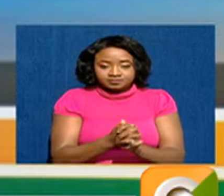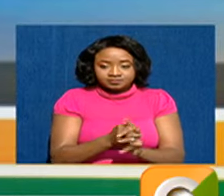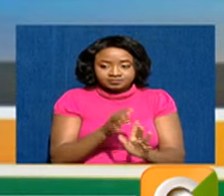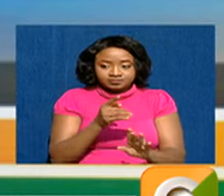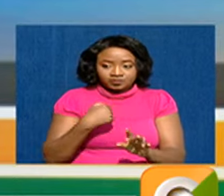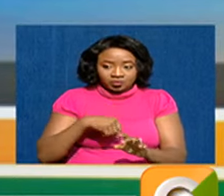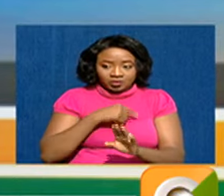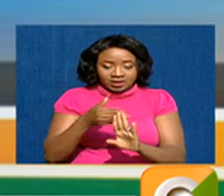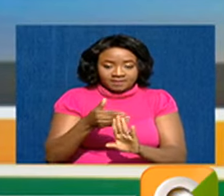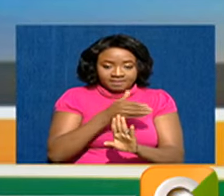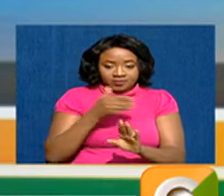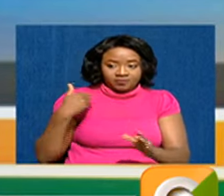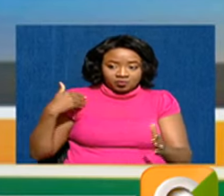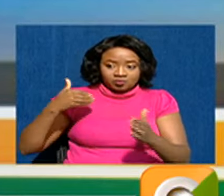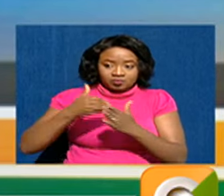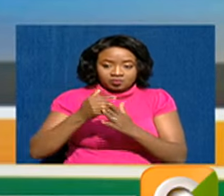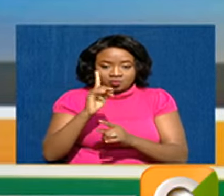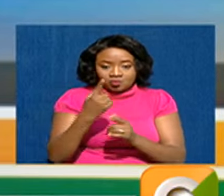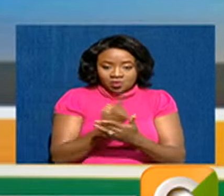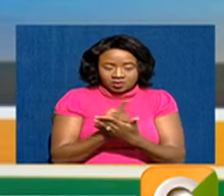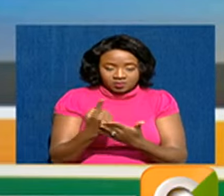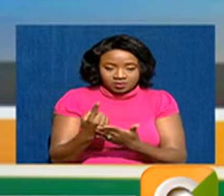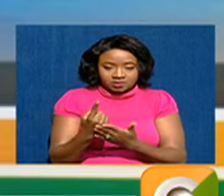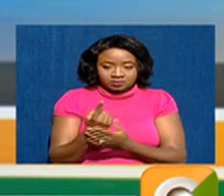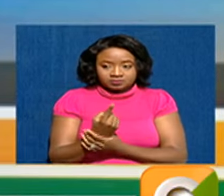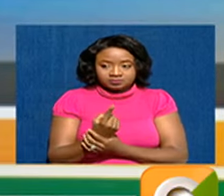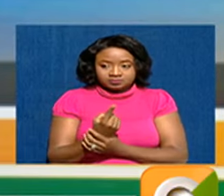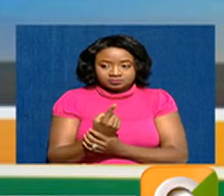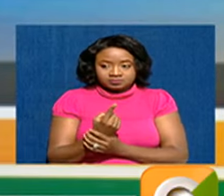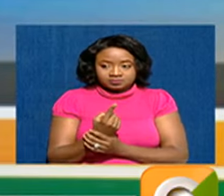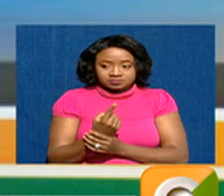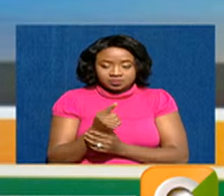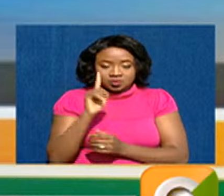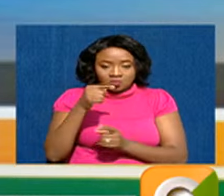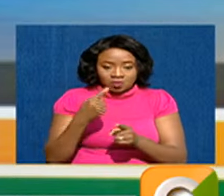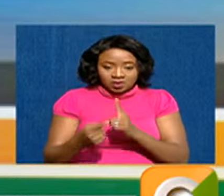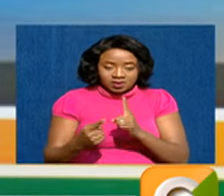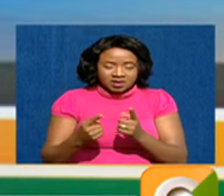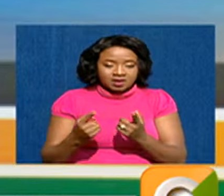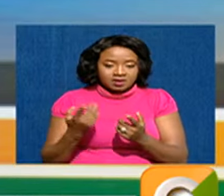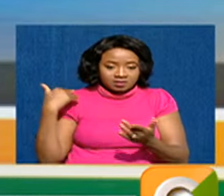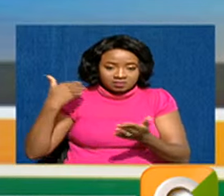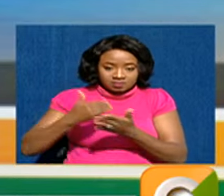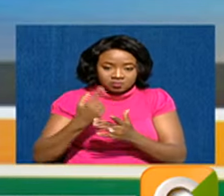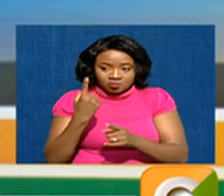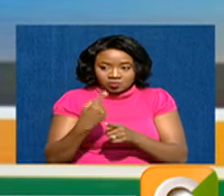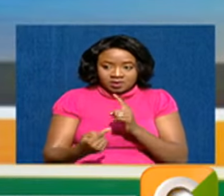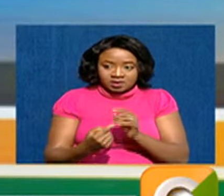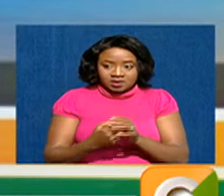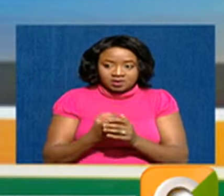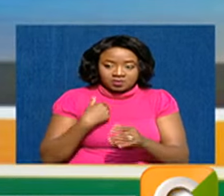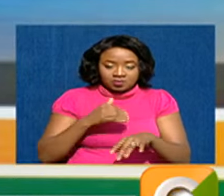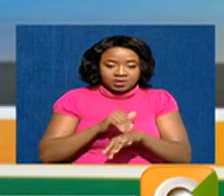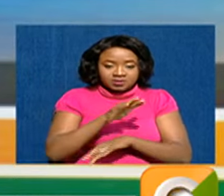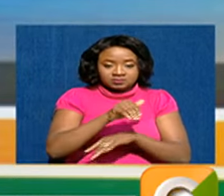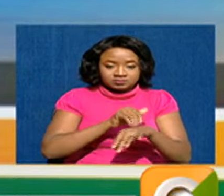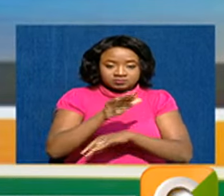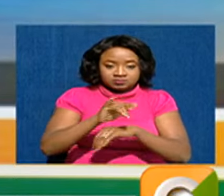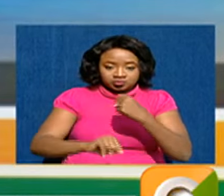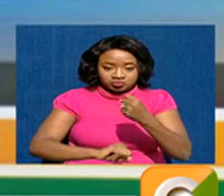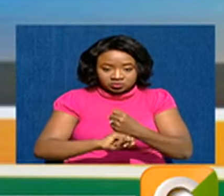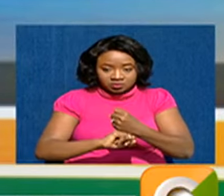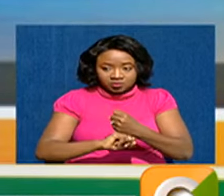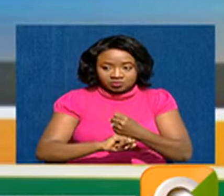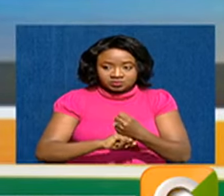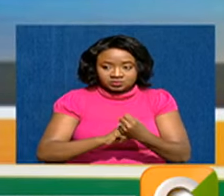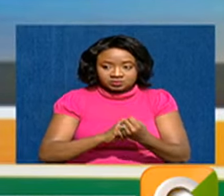before, for the last 1 year or so, we would send you support to buy inputs directly into your bank account